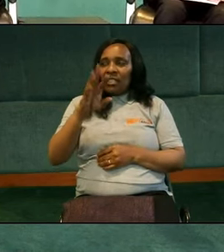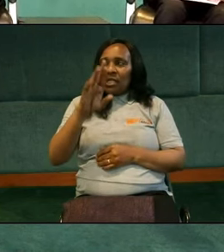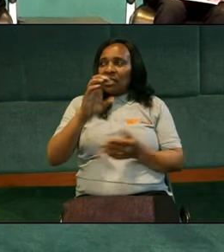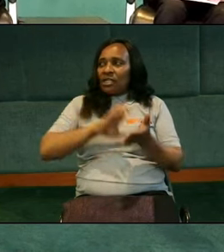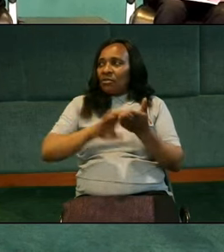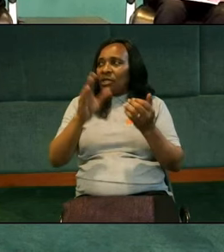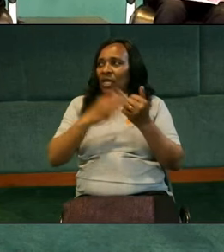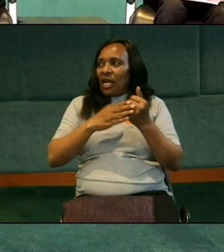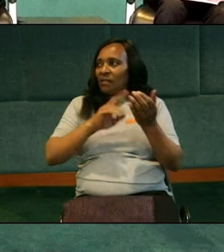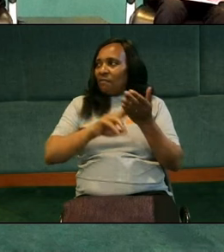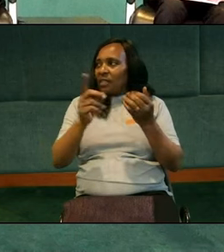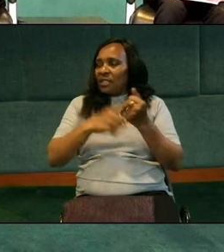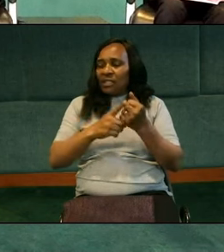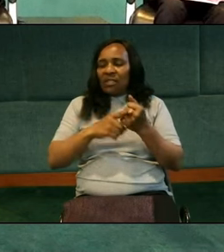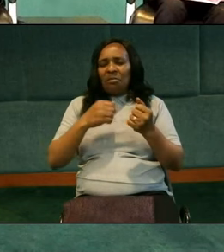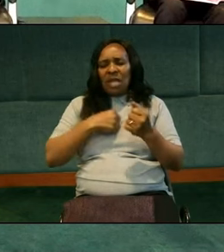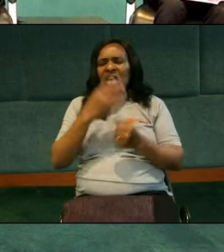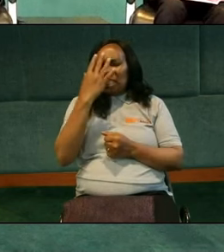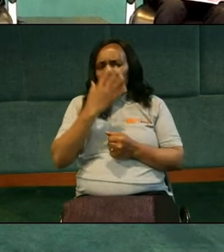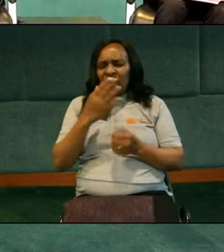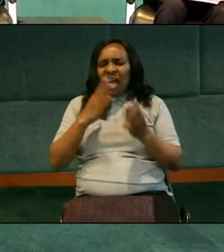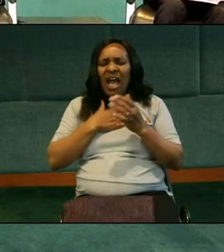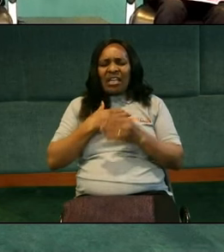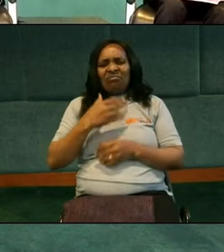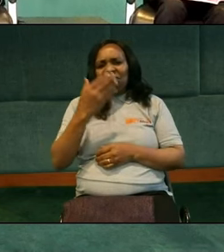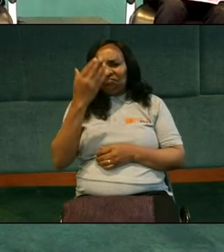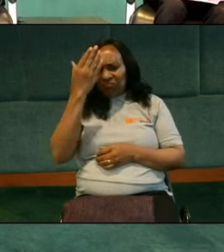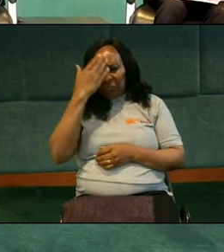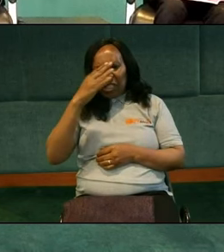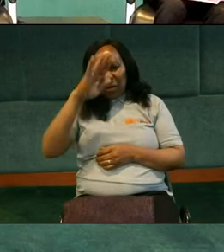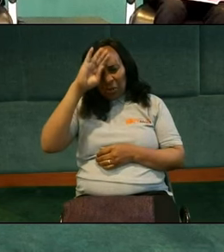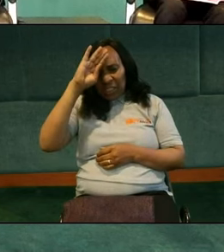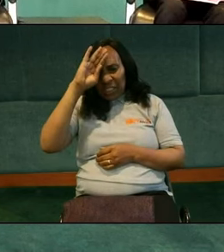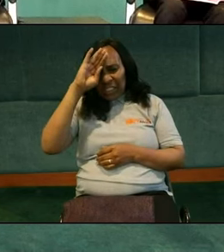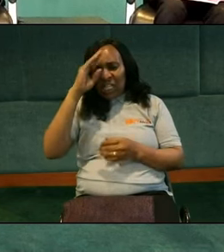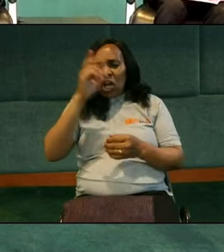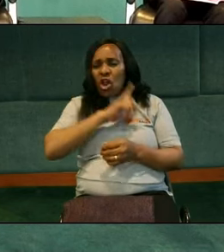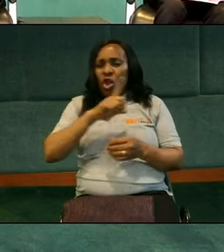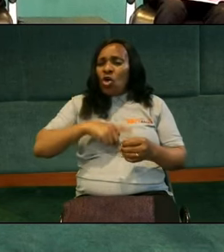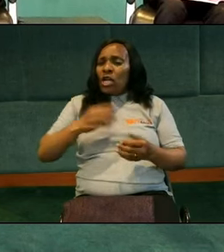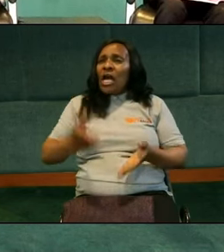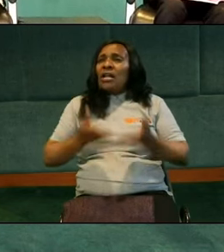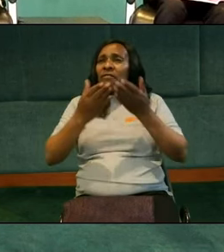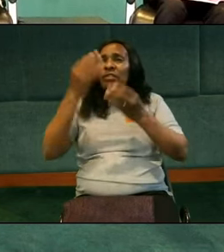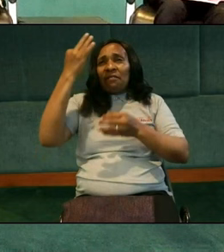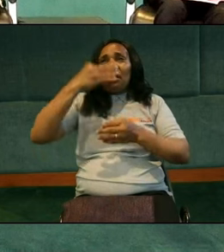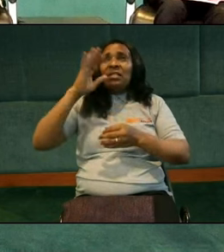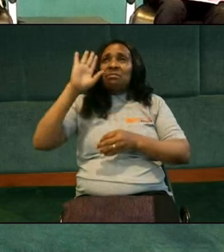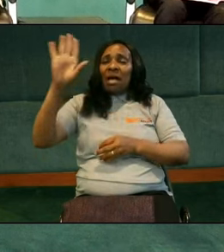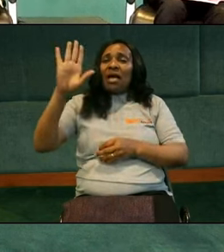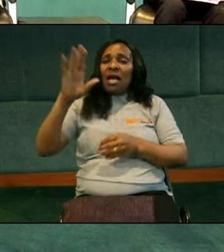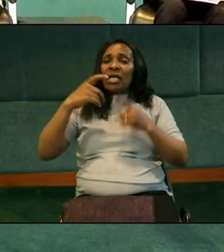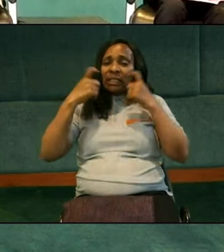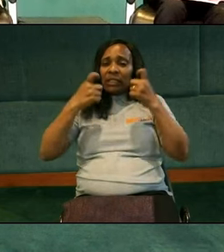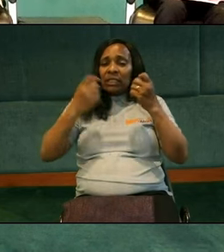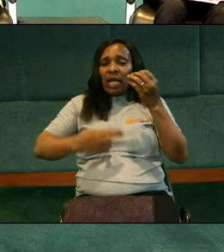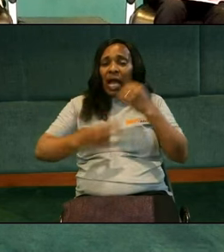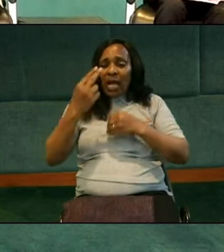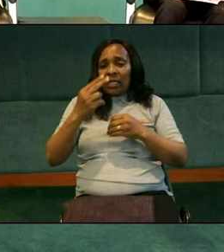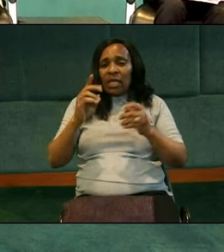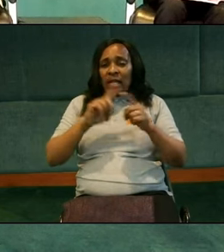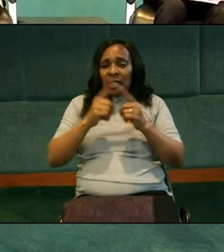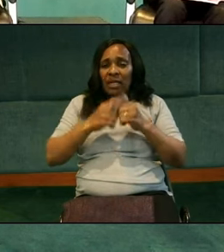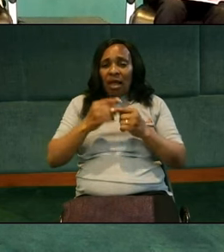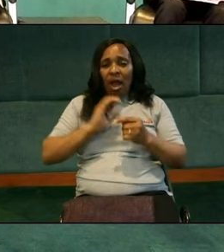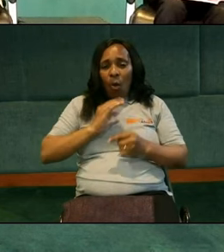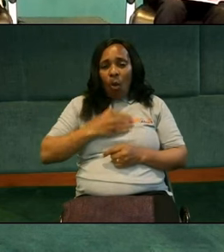Mm-hmm. "I am too ashamed and disgraced, my God, to lift up my face to you, because our sins are high than our